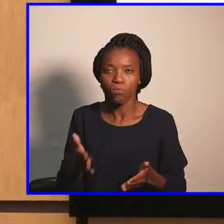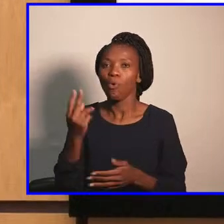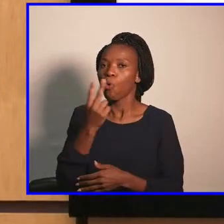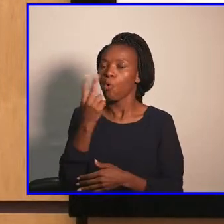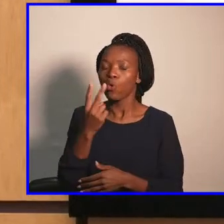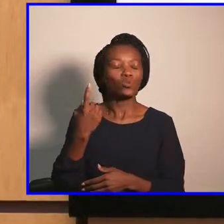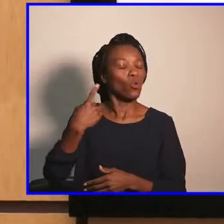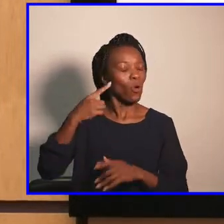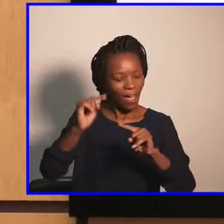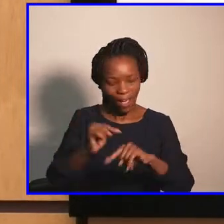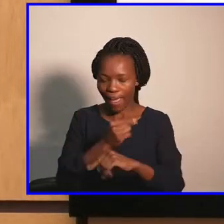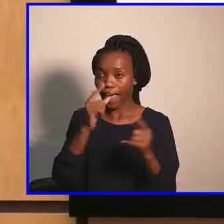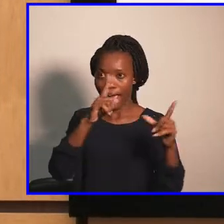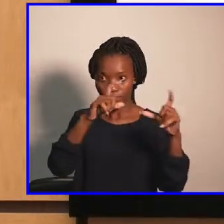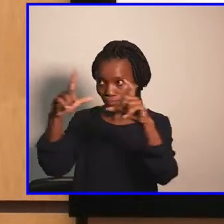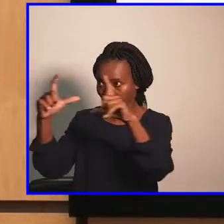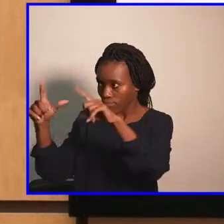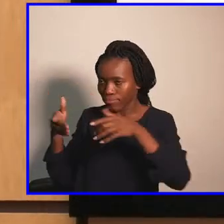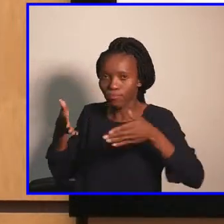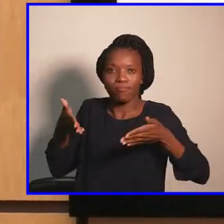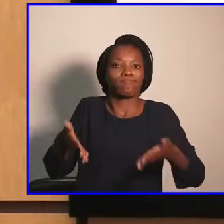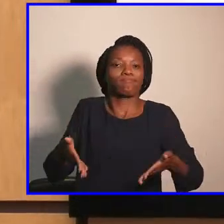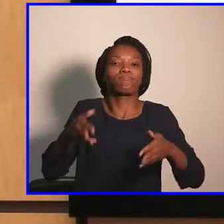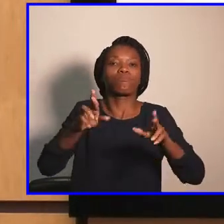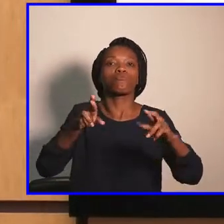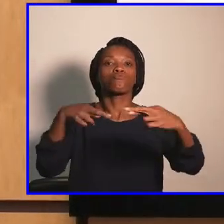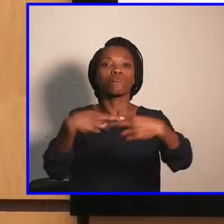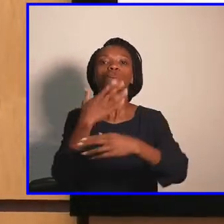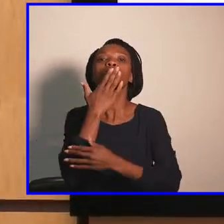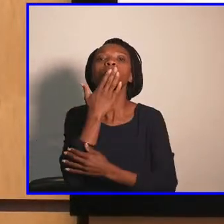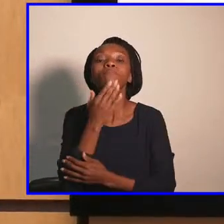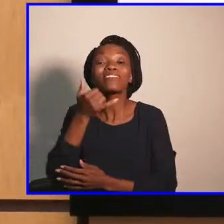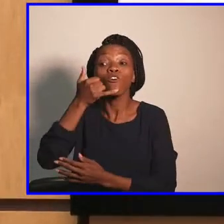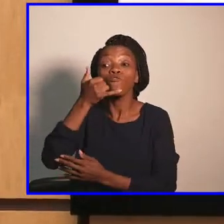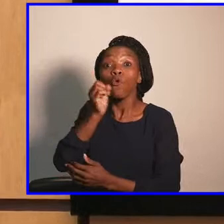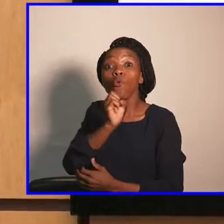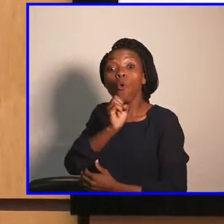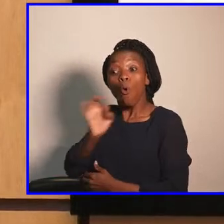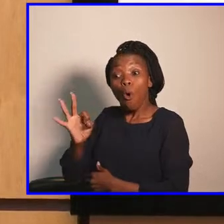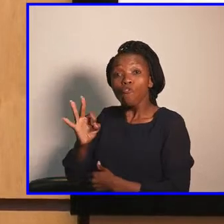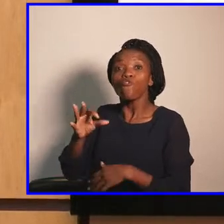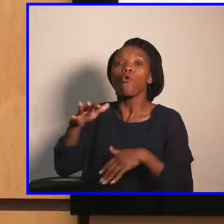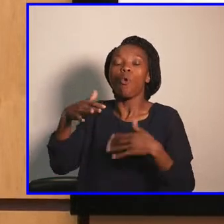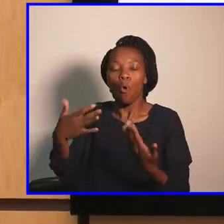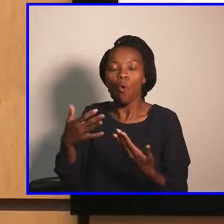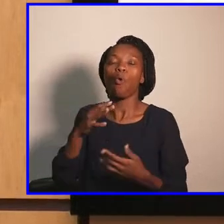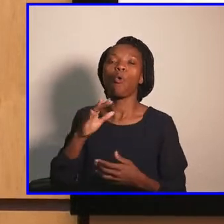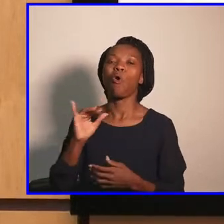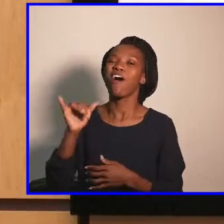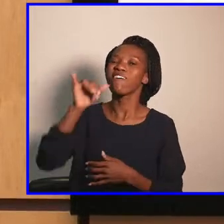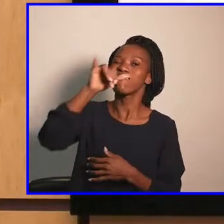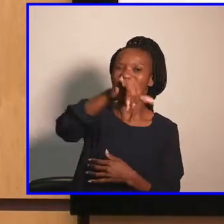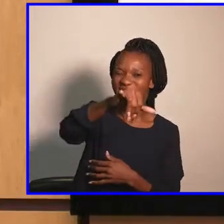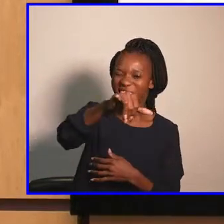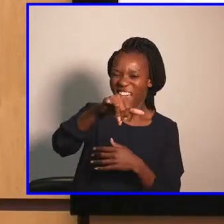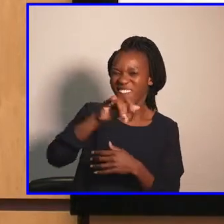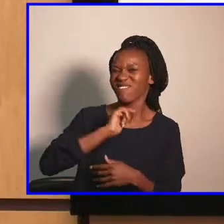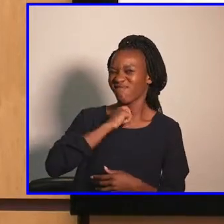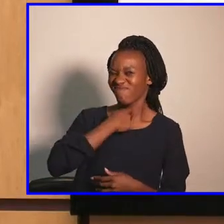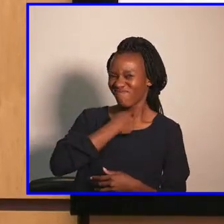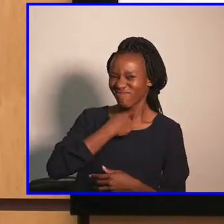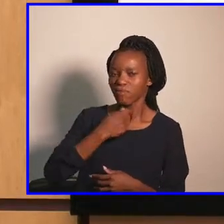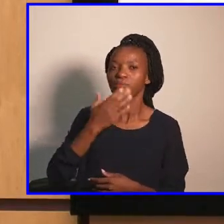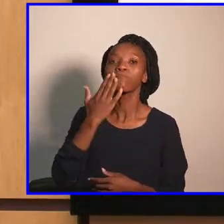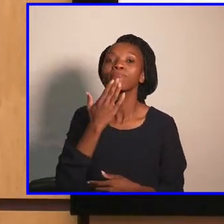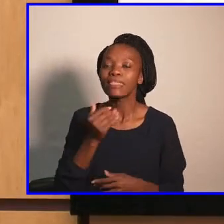allowed to take any pictures in this room. So the cell phones should either be off or on flight mode, but not to take